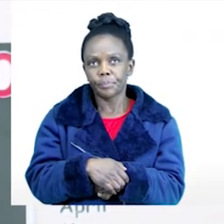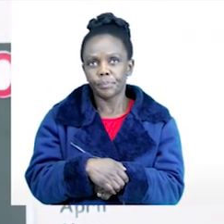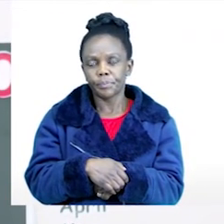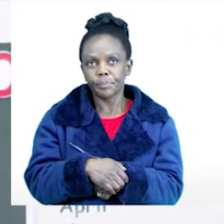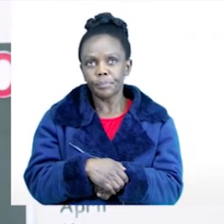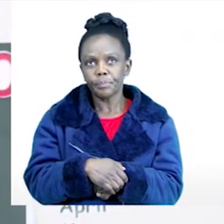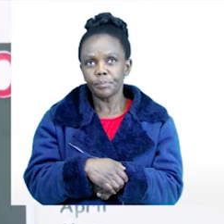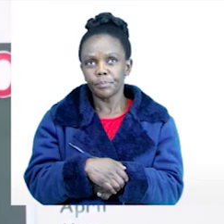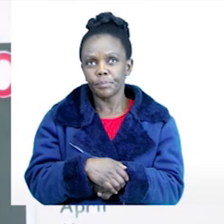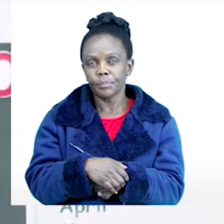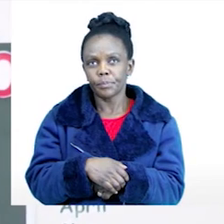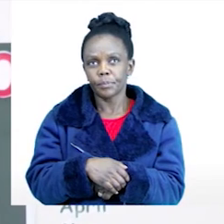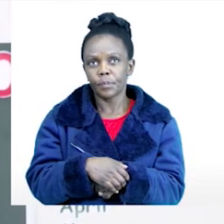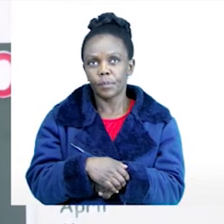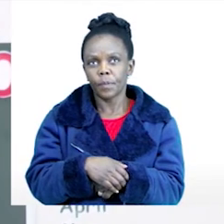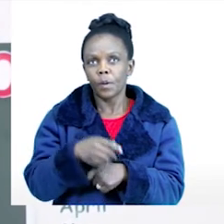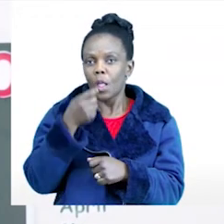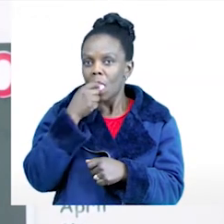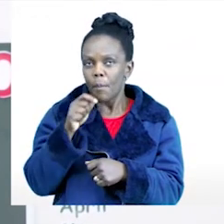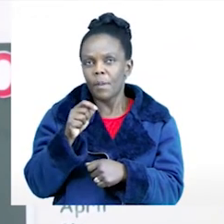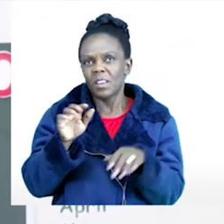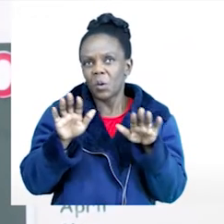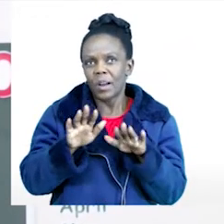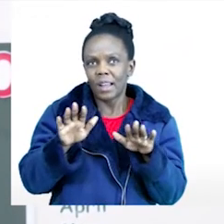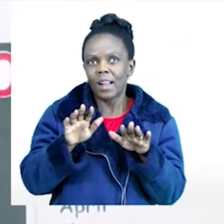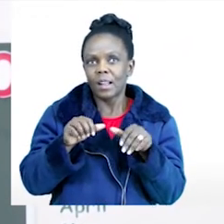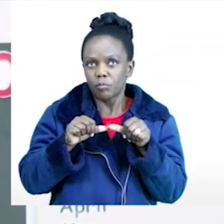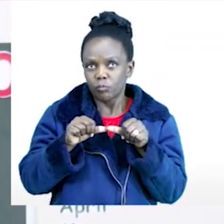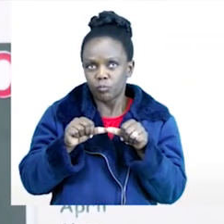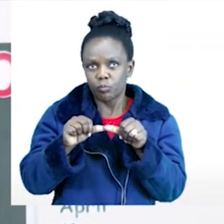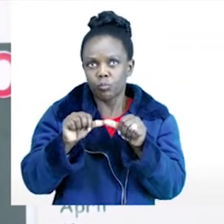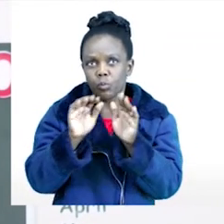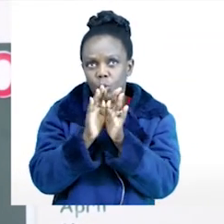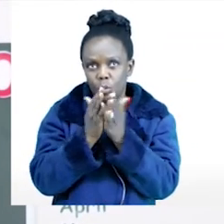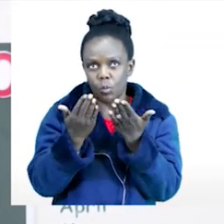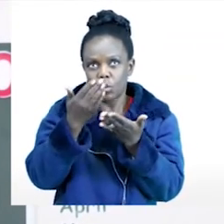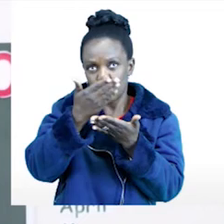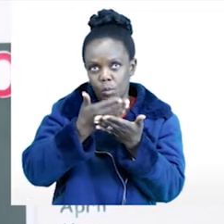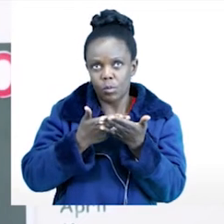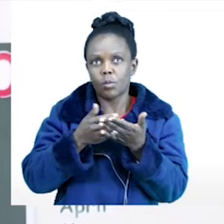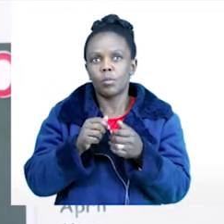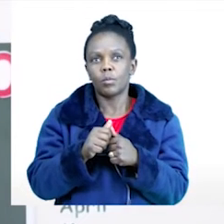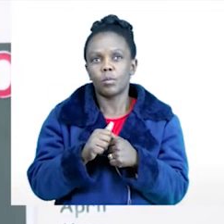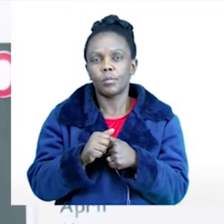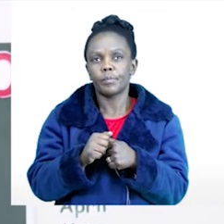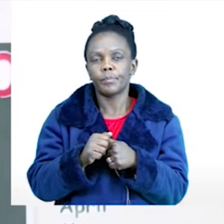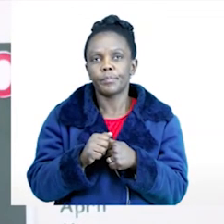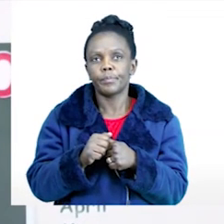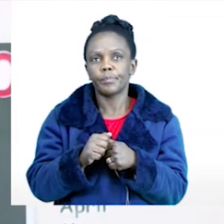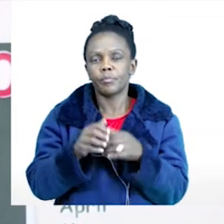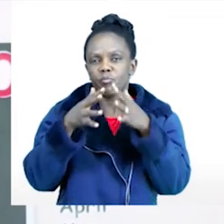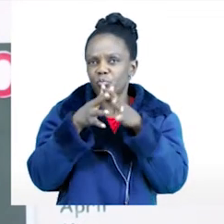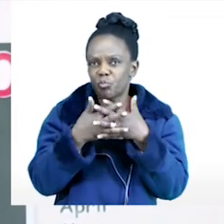do. Make sure that you don't lift up your pencil. I want you to concentrate and I want you to look carefully